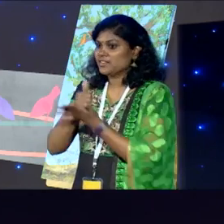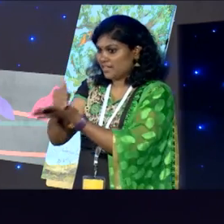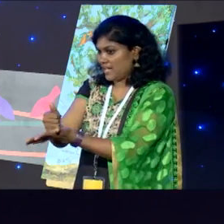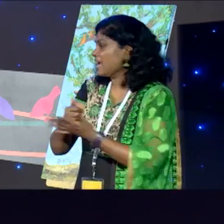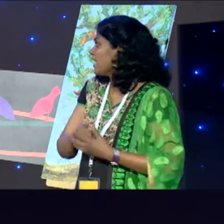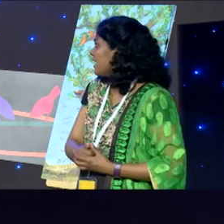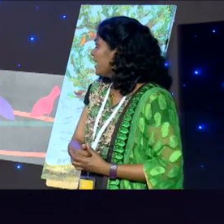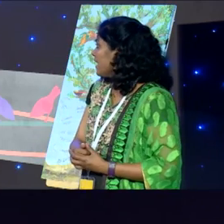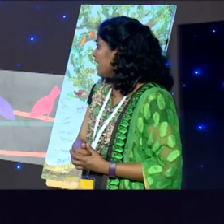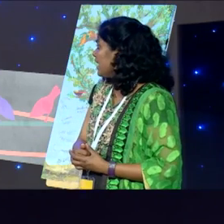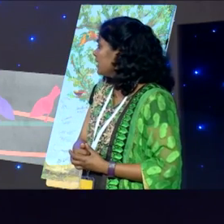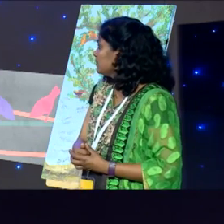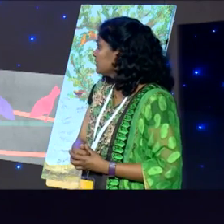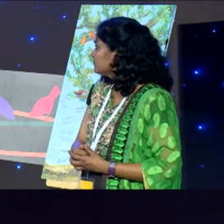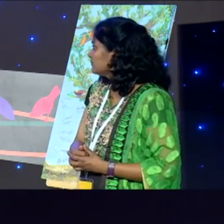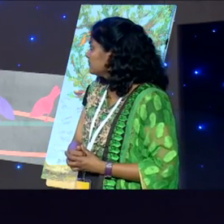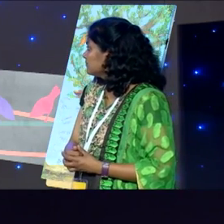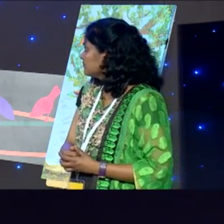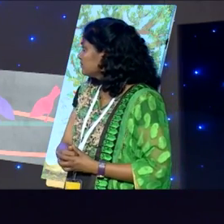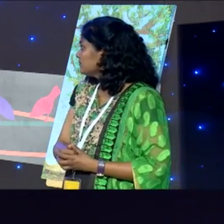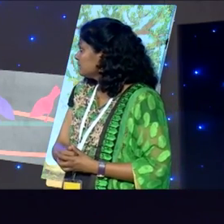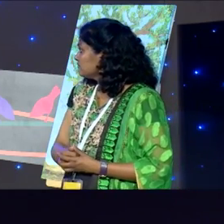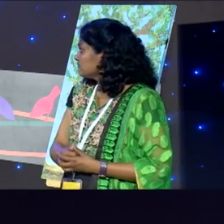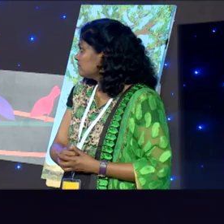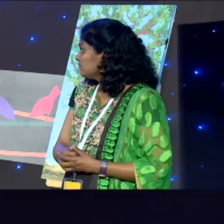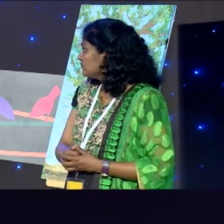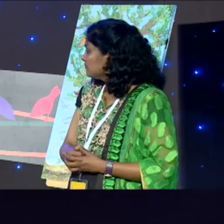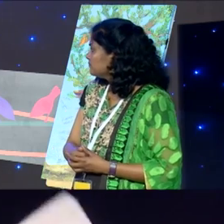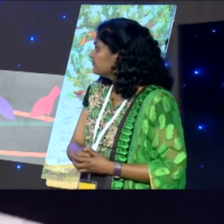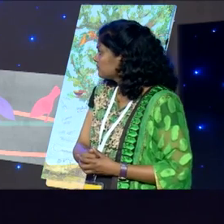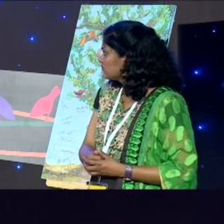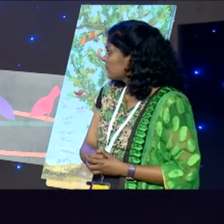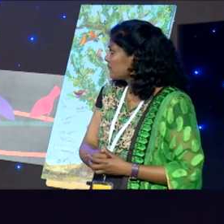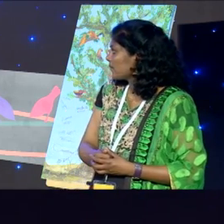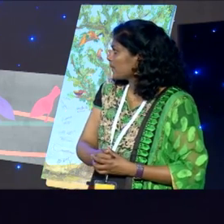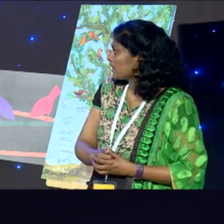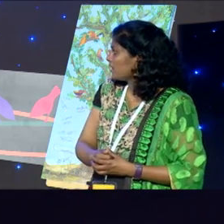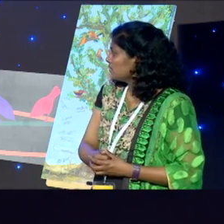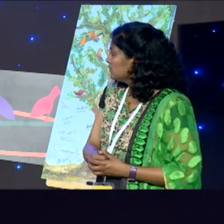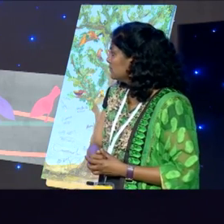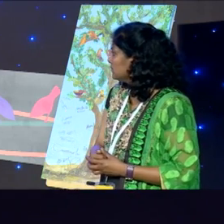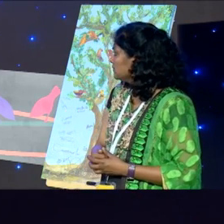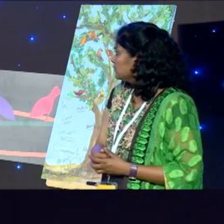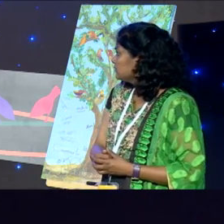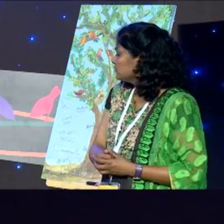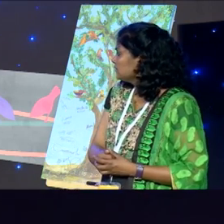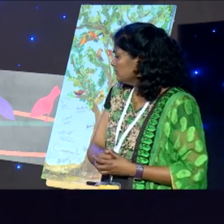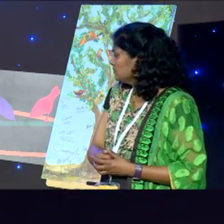it was nobody's fault actually. But the tiger had to be taken down because it wasn't technically possible to tranquilize